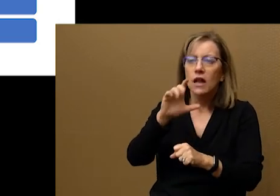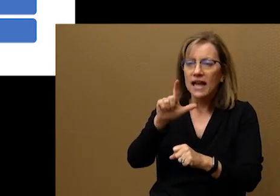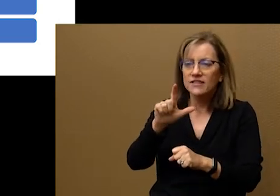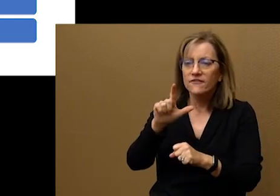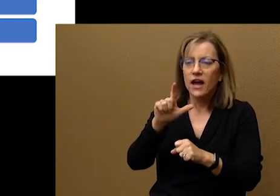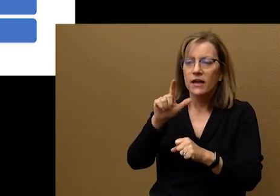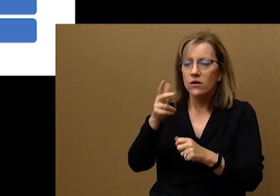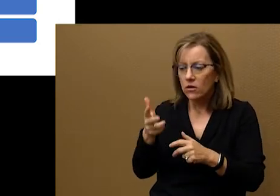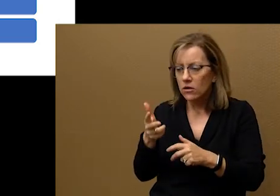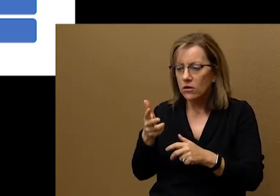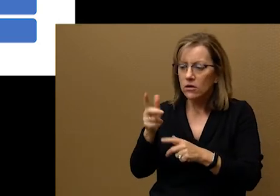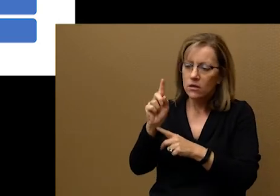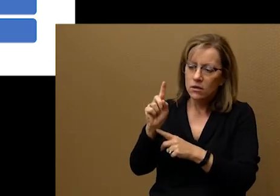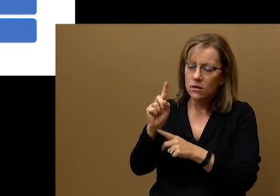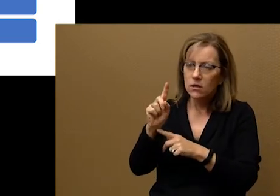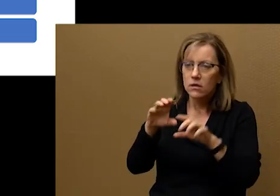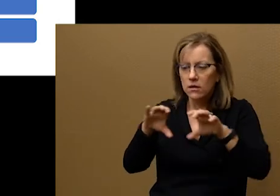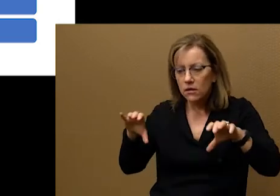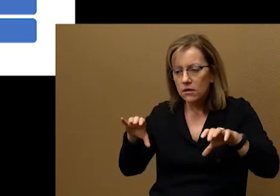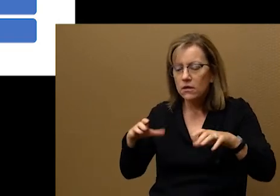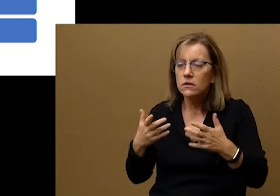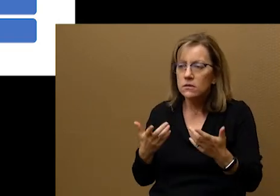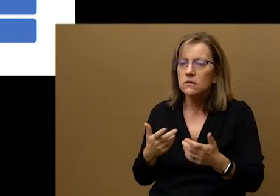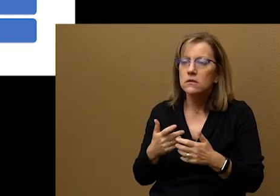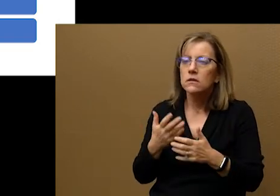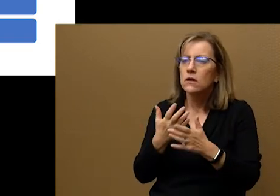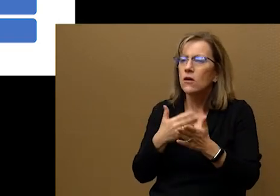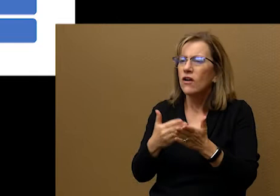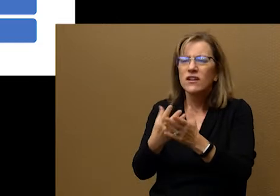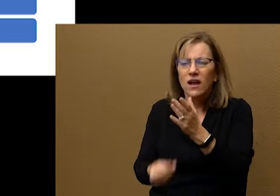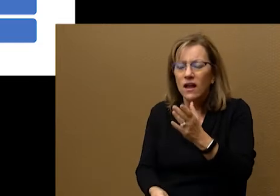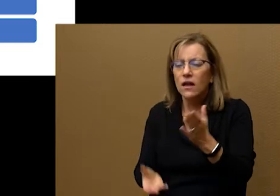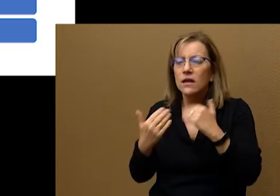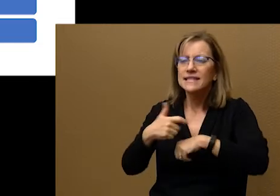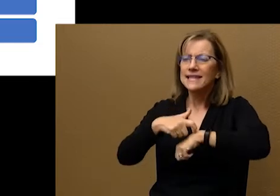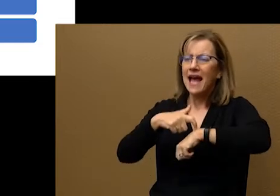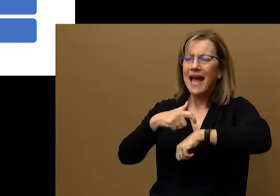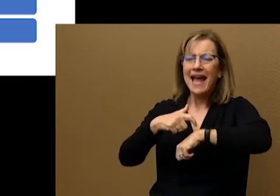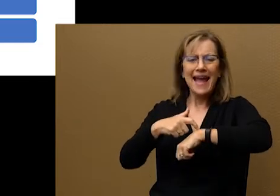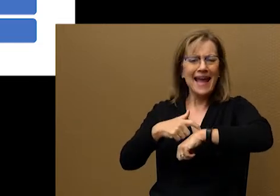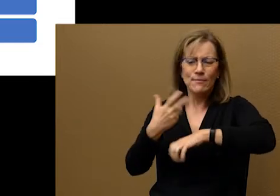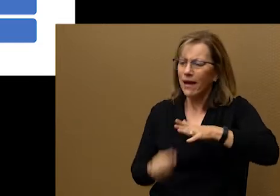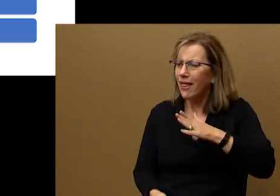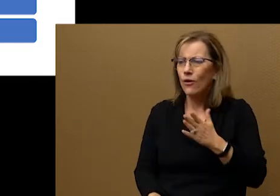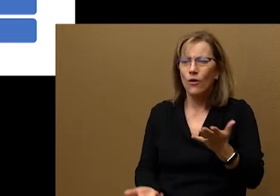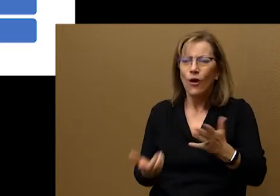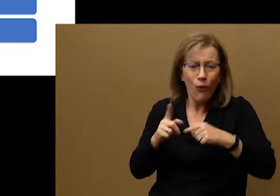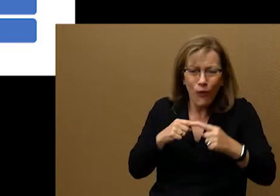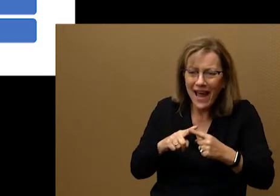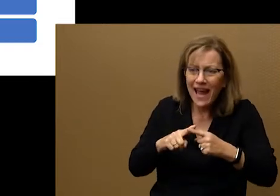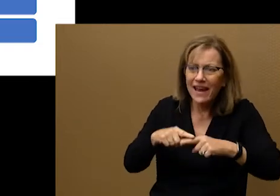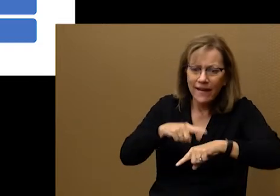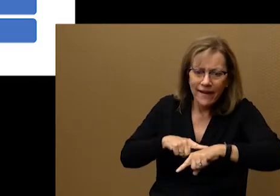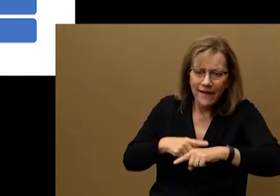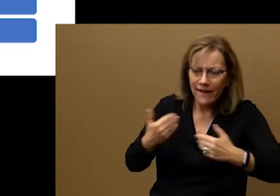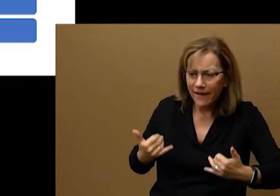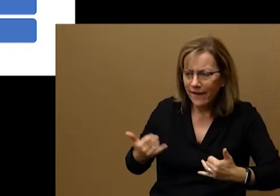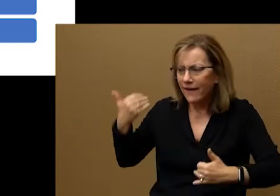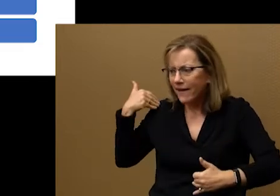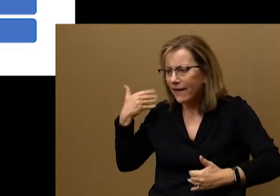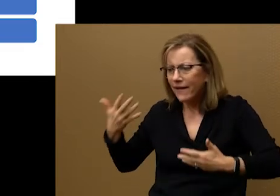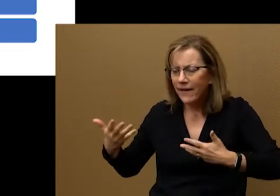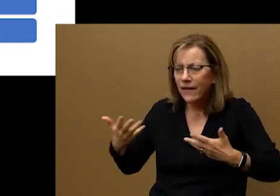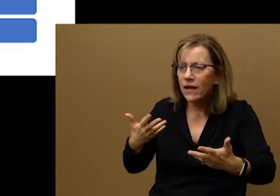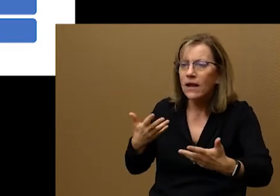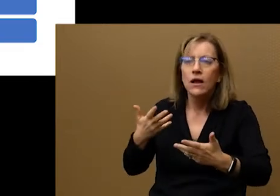classifiers, important grammatical structure often missing. Temporal, again, this is the